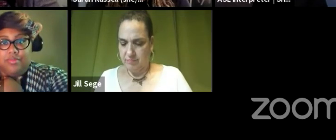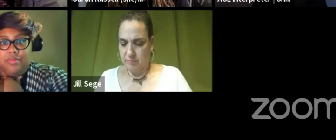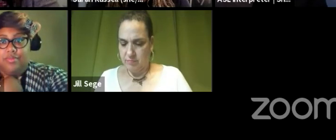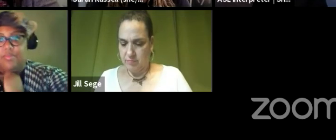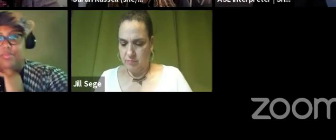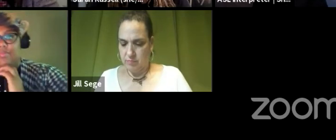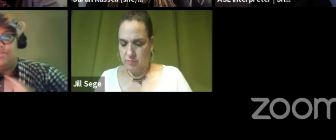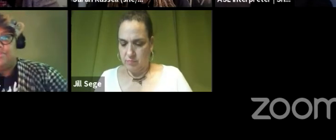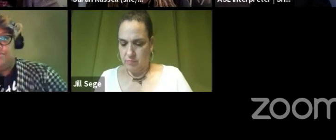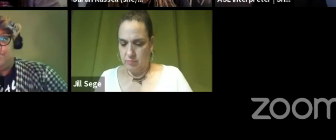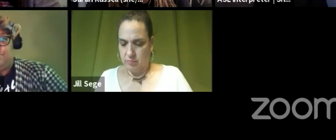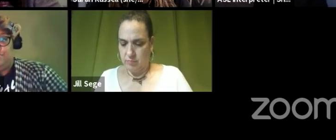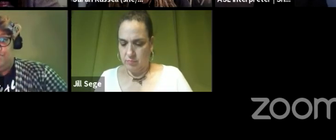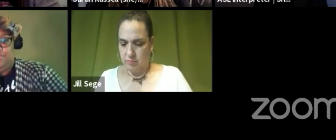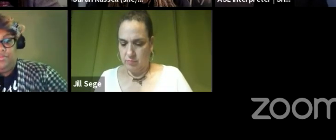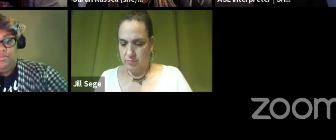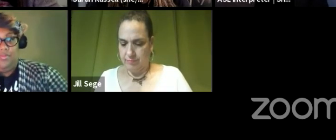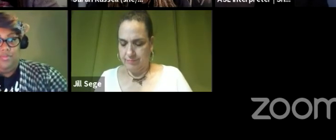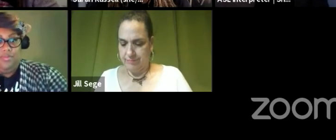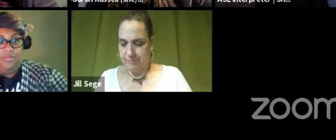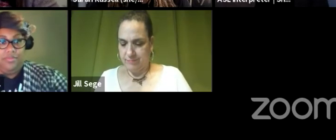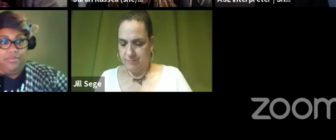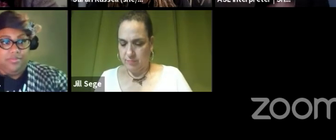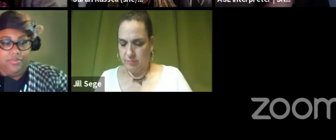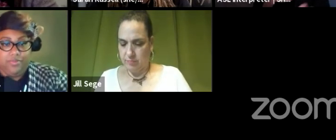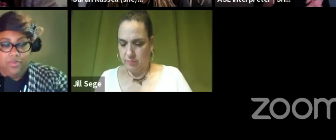Just checking that we're good to go.